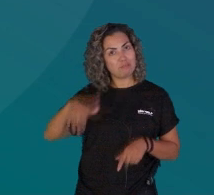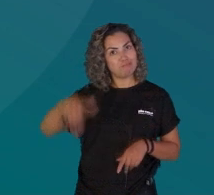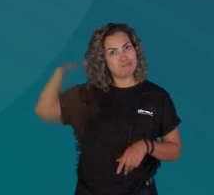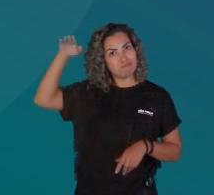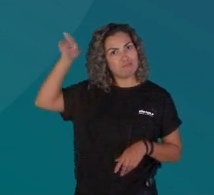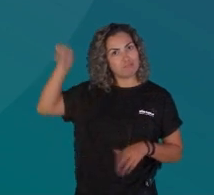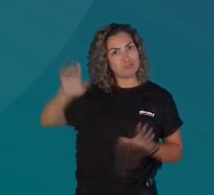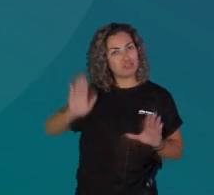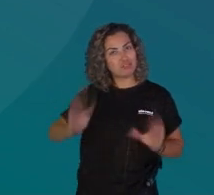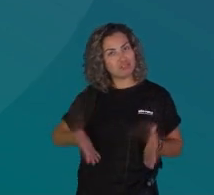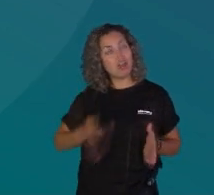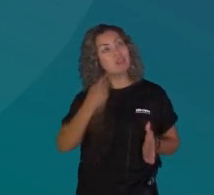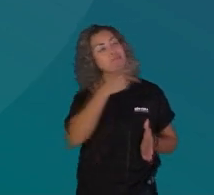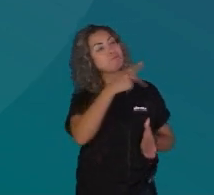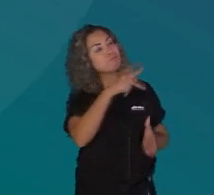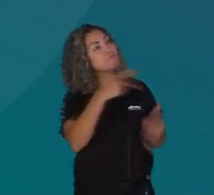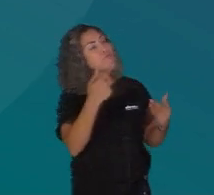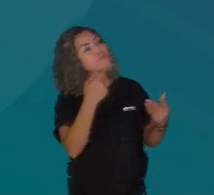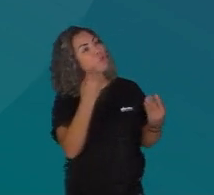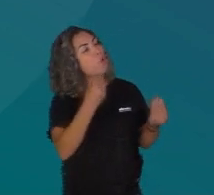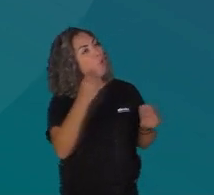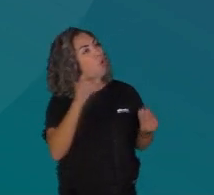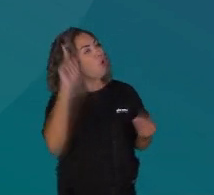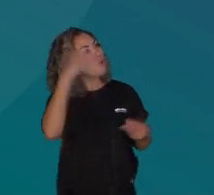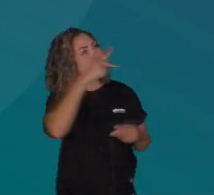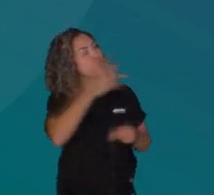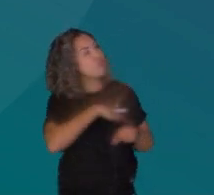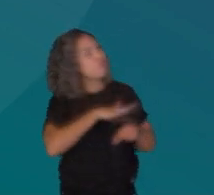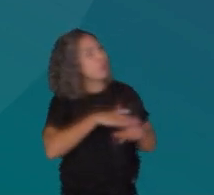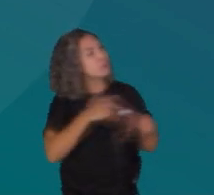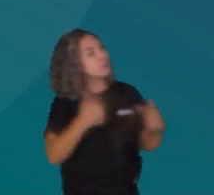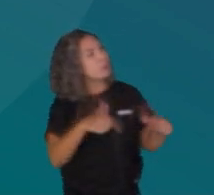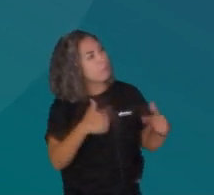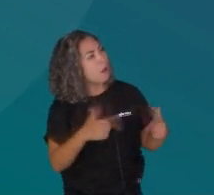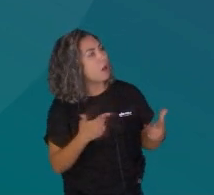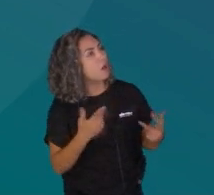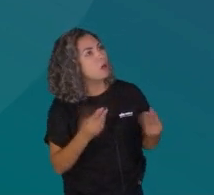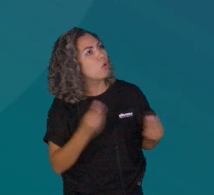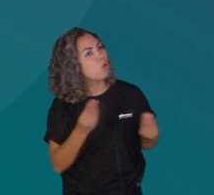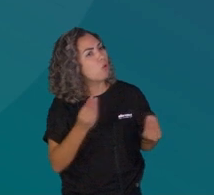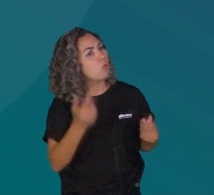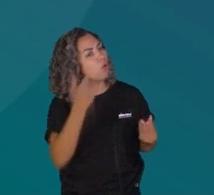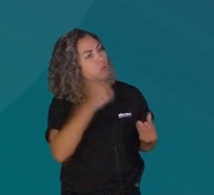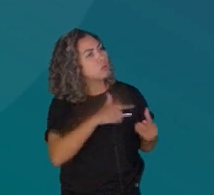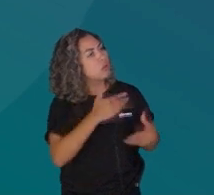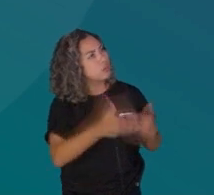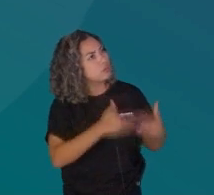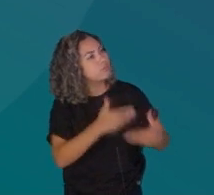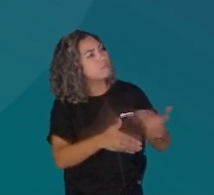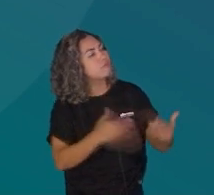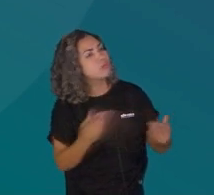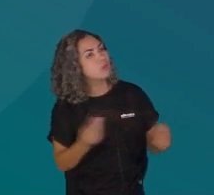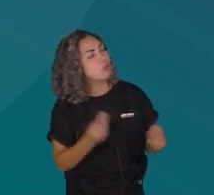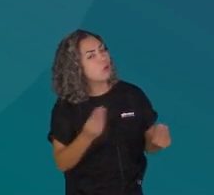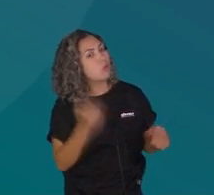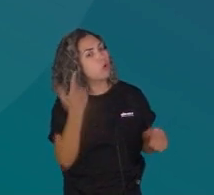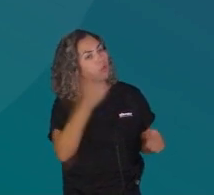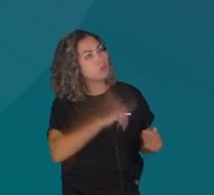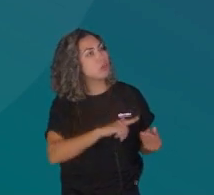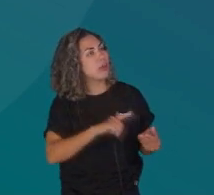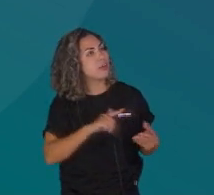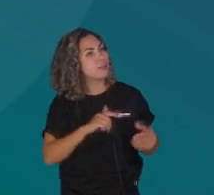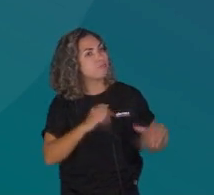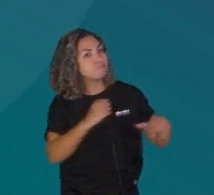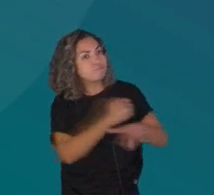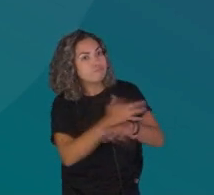your work that you're doing under generation restoration, something our colleagues from UNEP mentioned before.